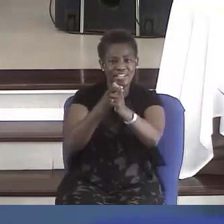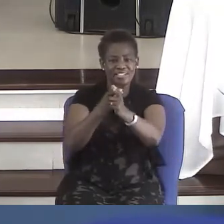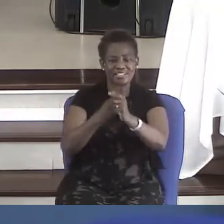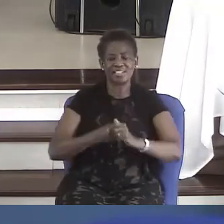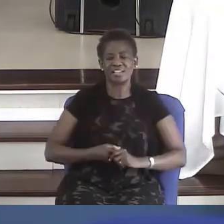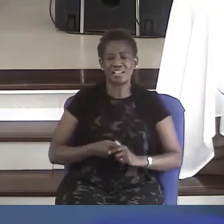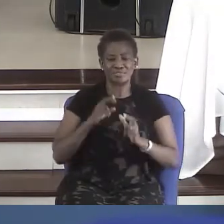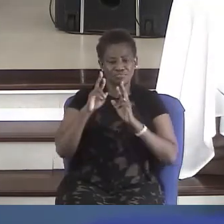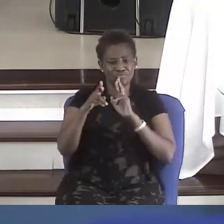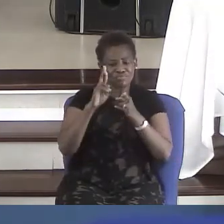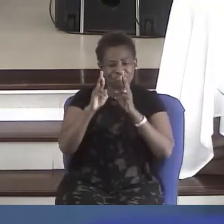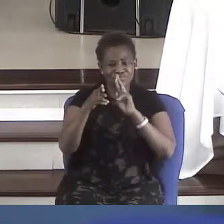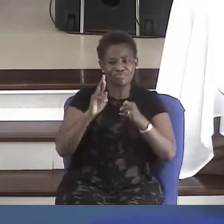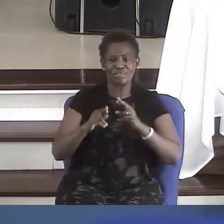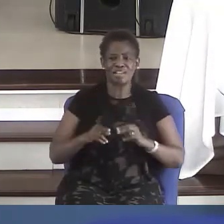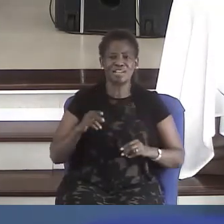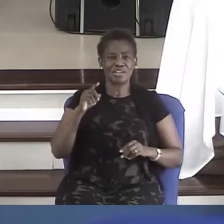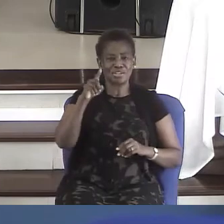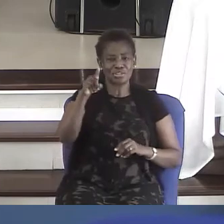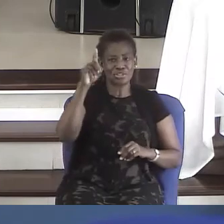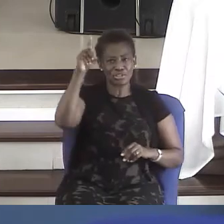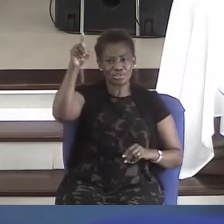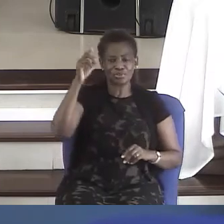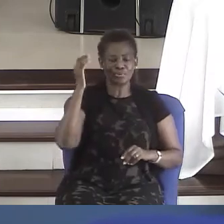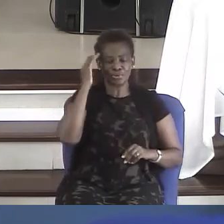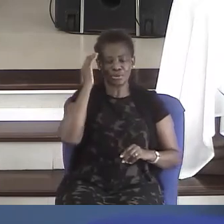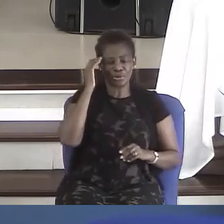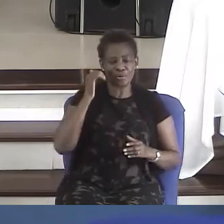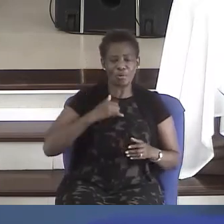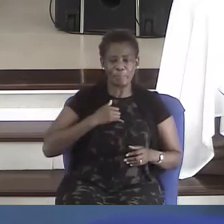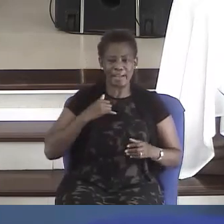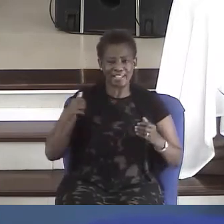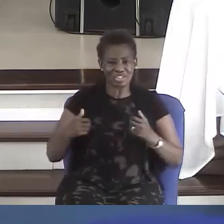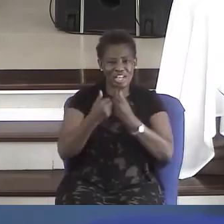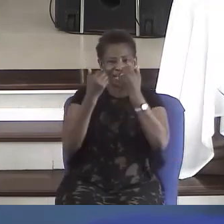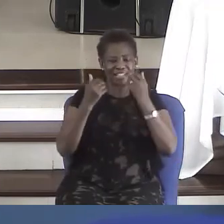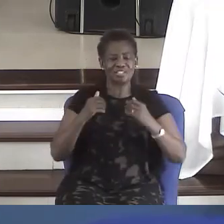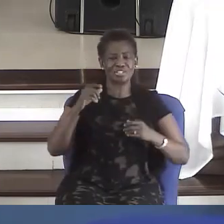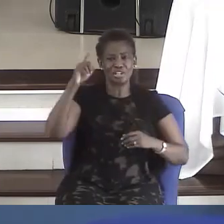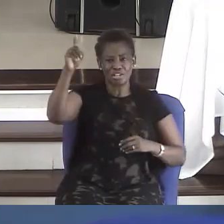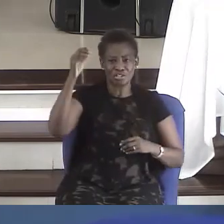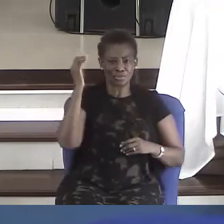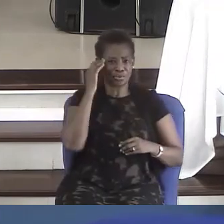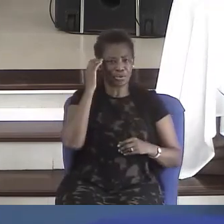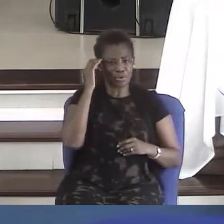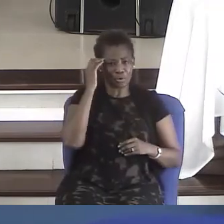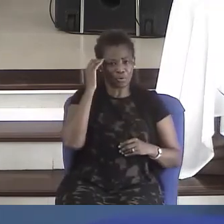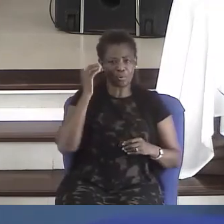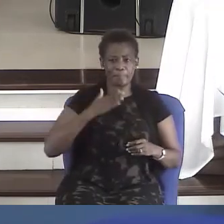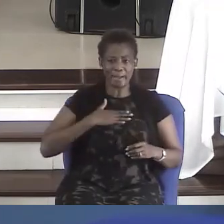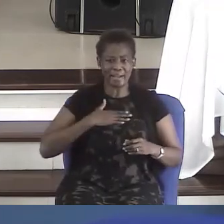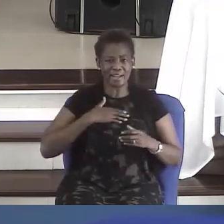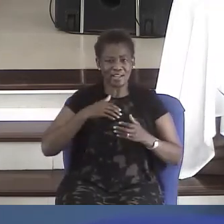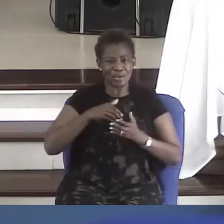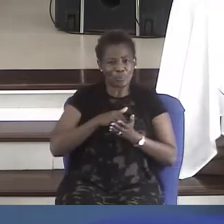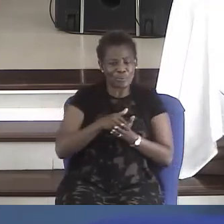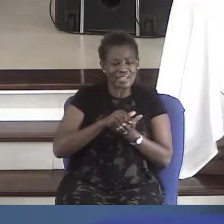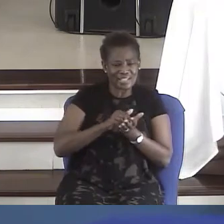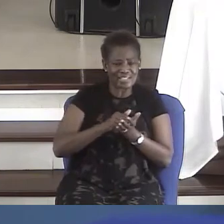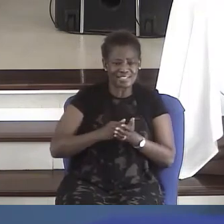point in time. Help me to finish that race so that God, that reward, I can take advantage of